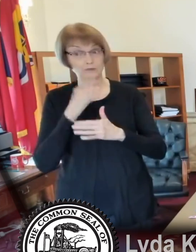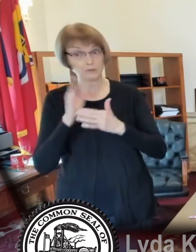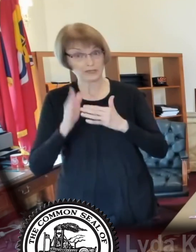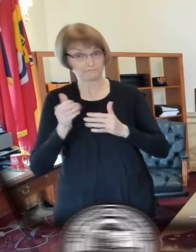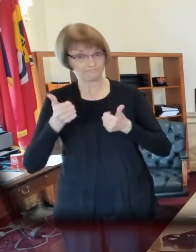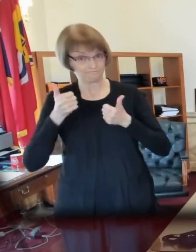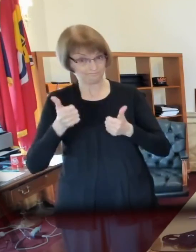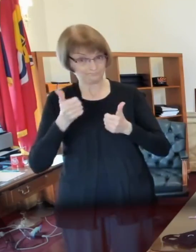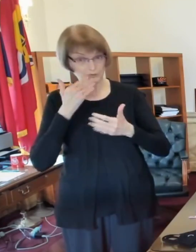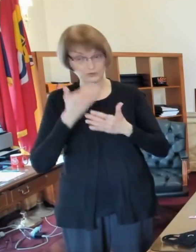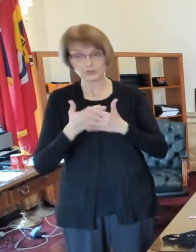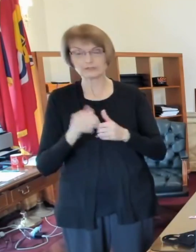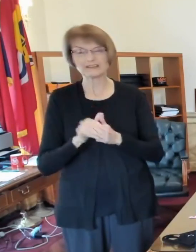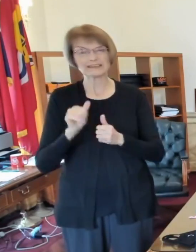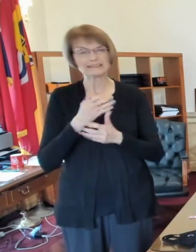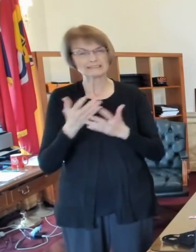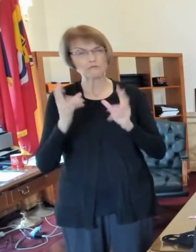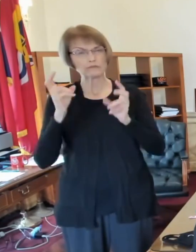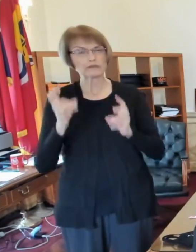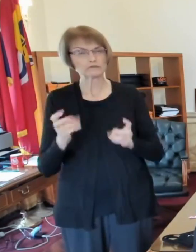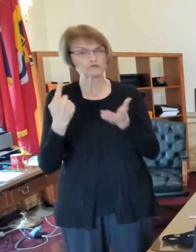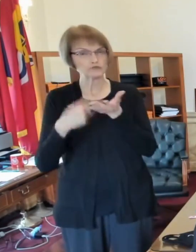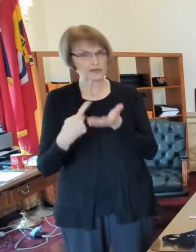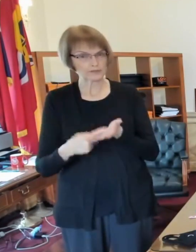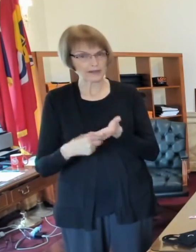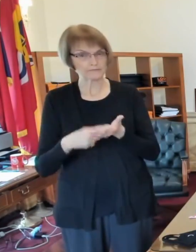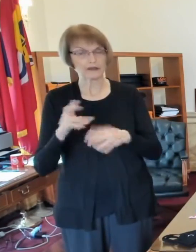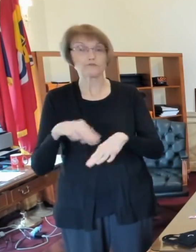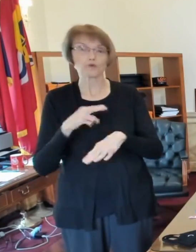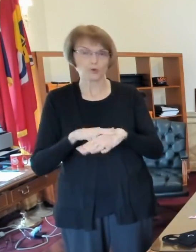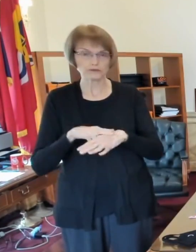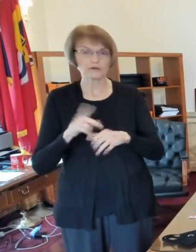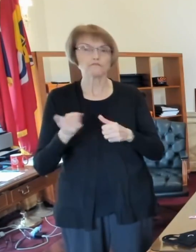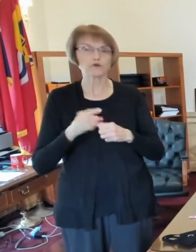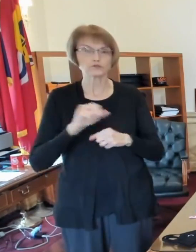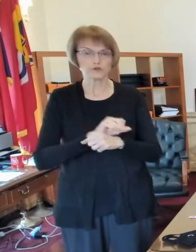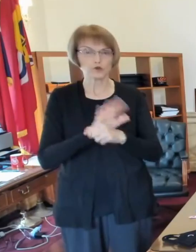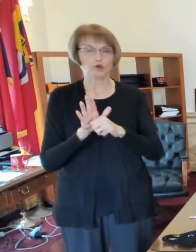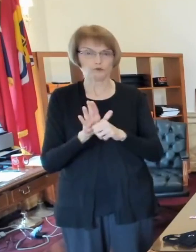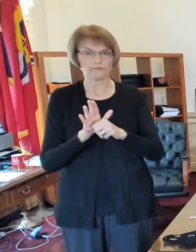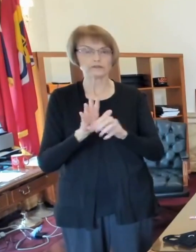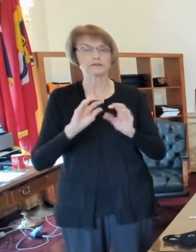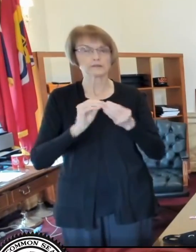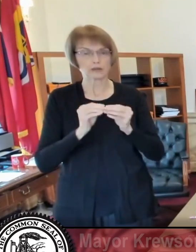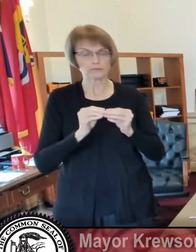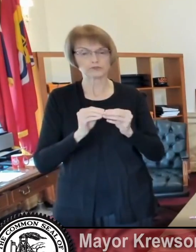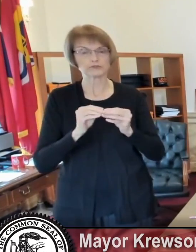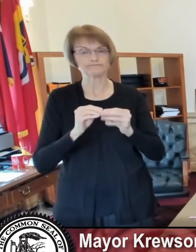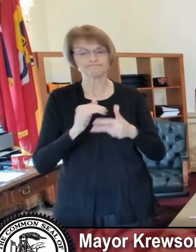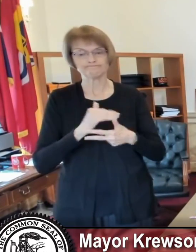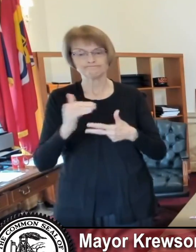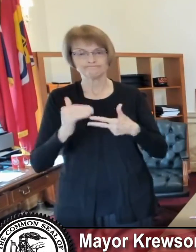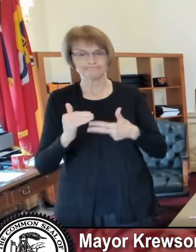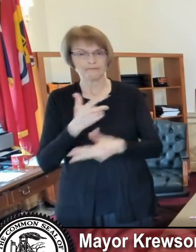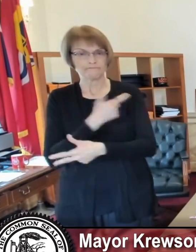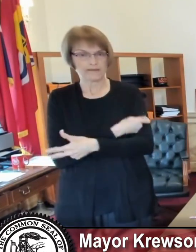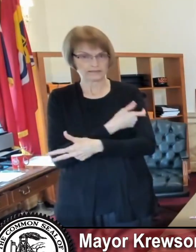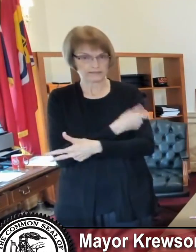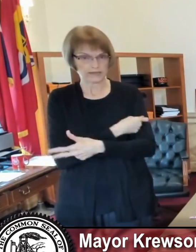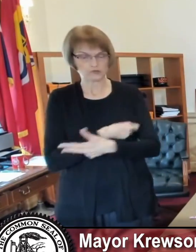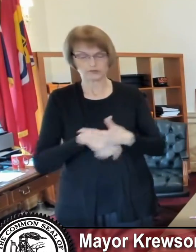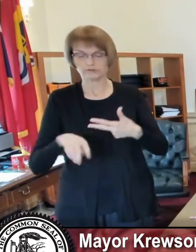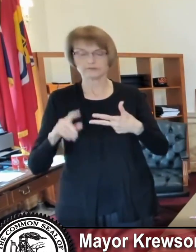got several things to chat with you about today. Of course, COVID numbers, vaccinations,